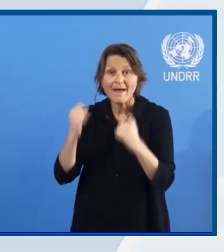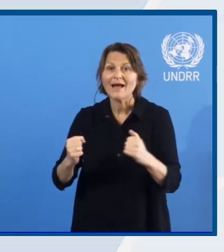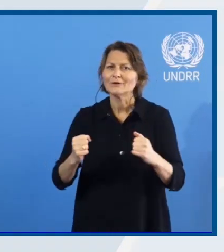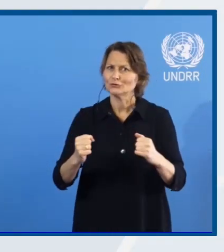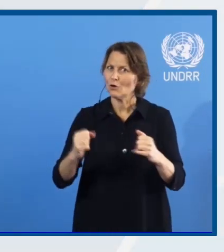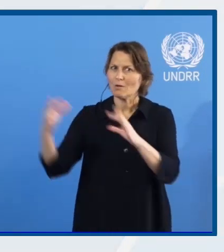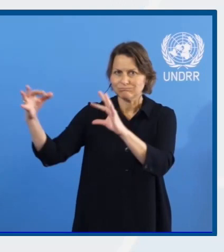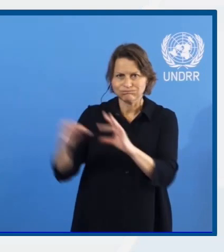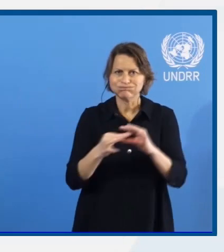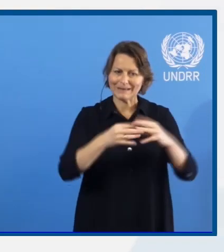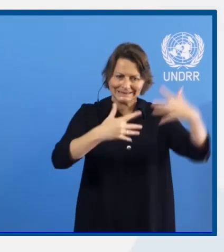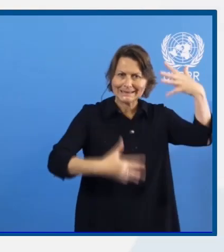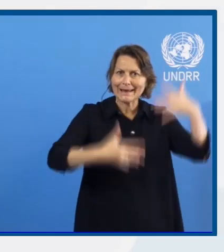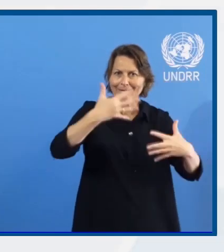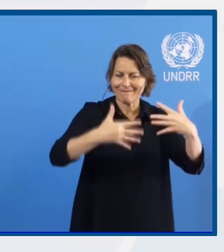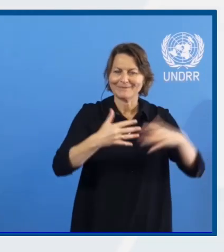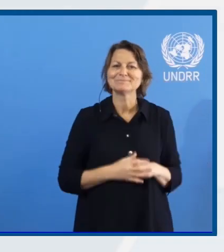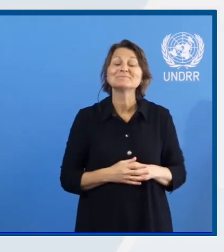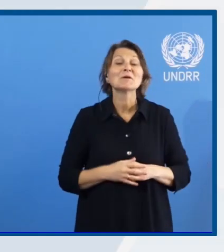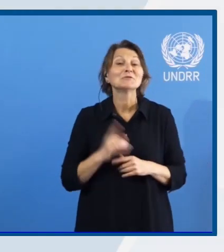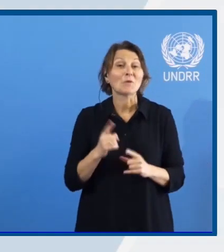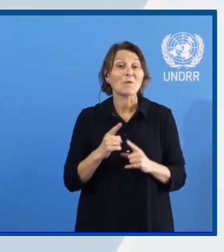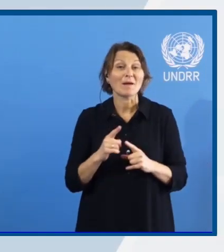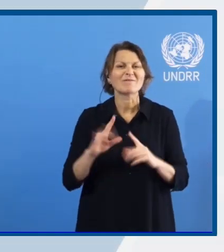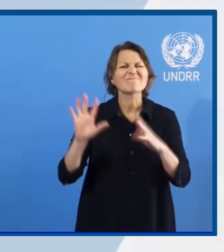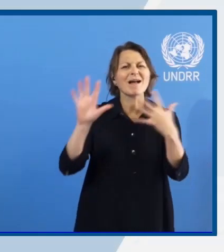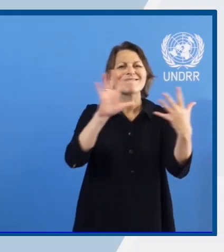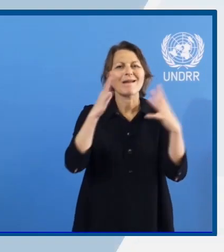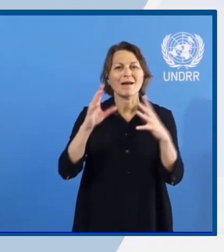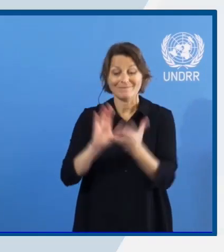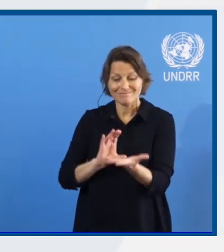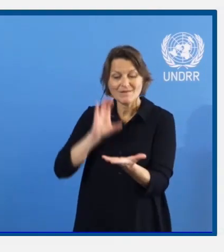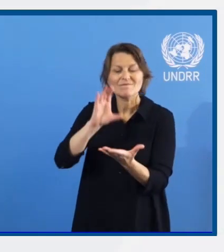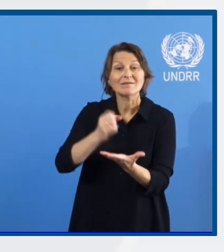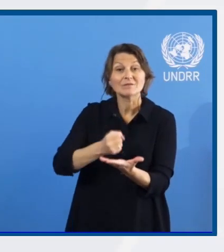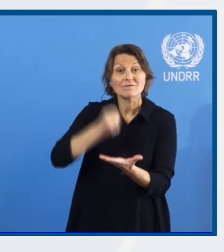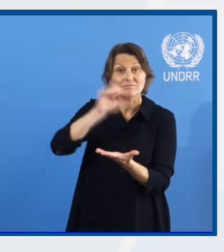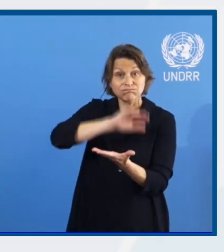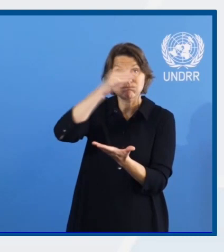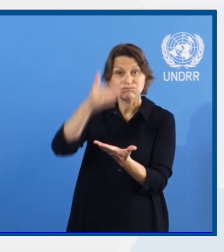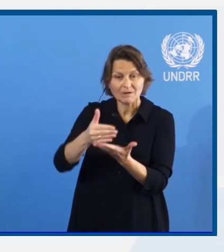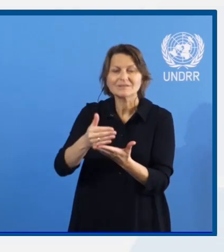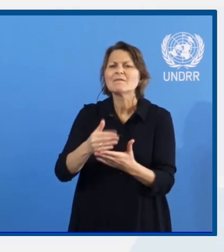So with the resources provided by the Climate Investment Funds, we have developed 3 State of the Jamaican